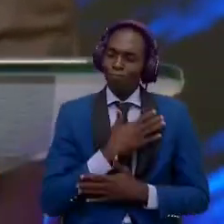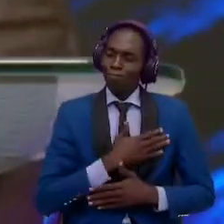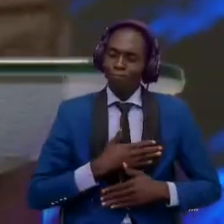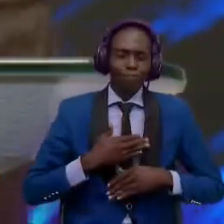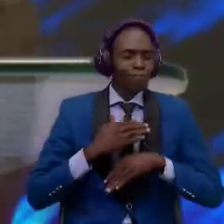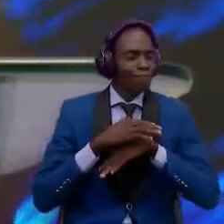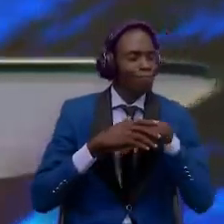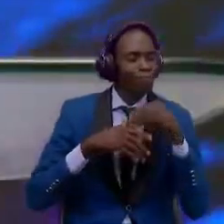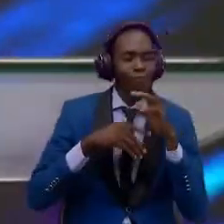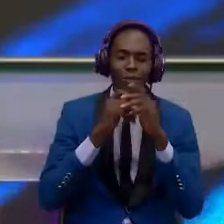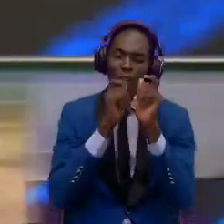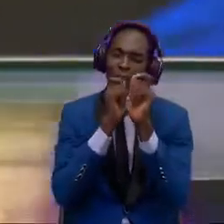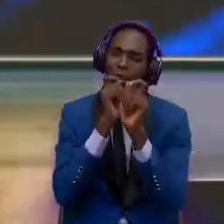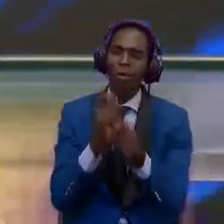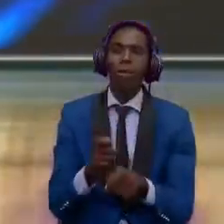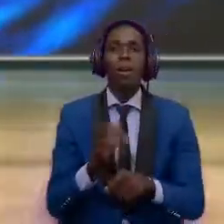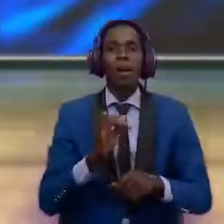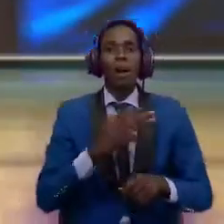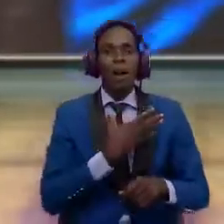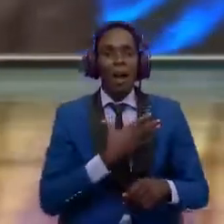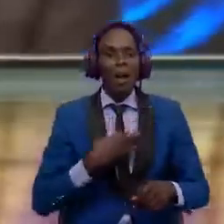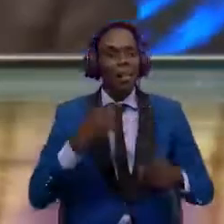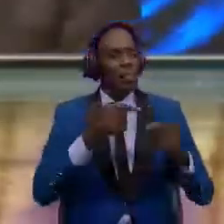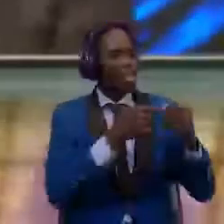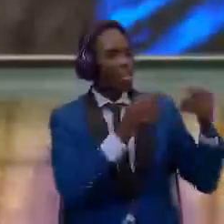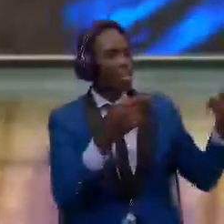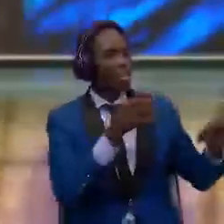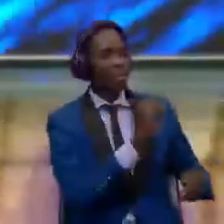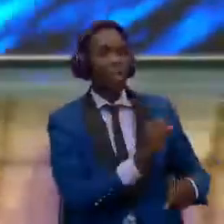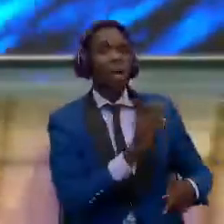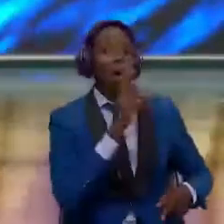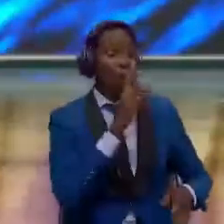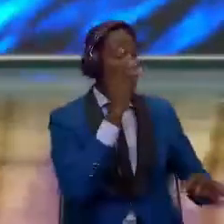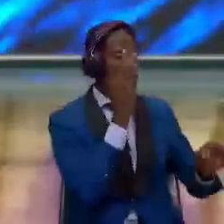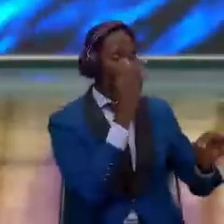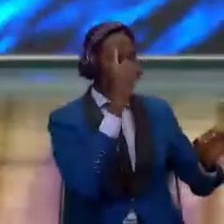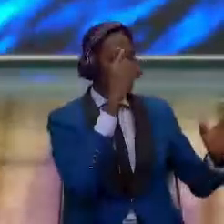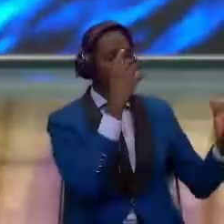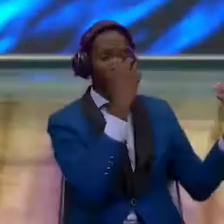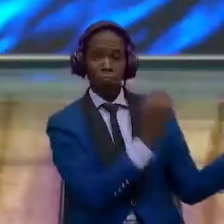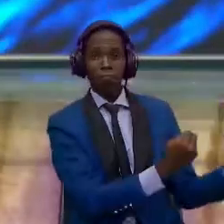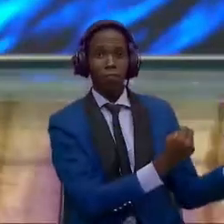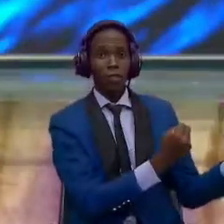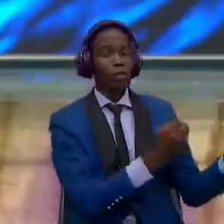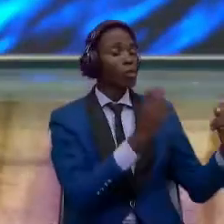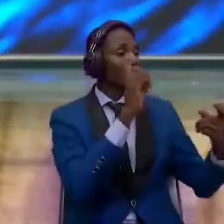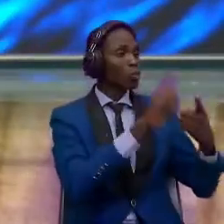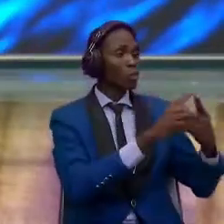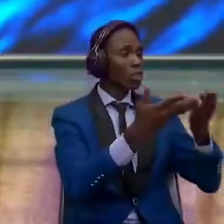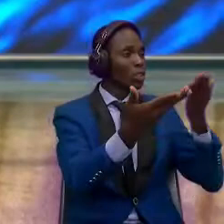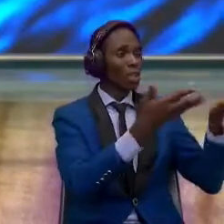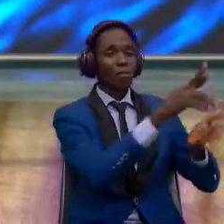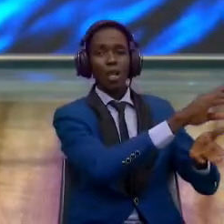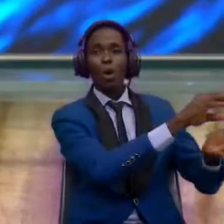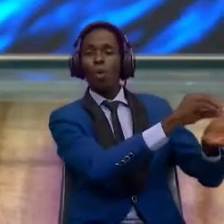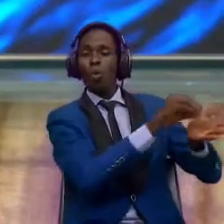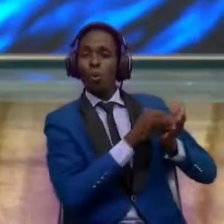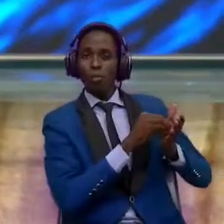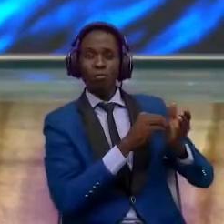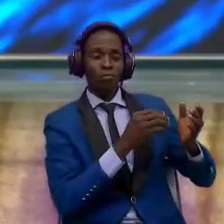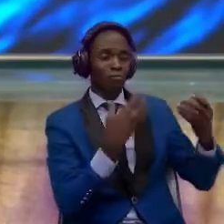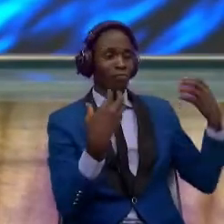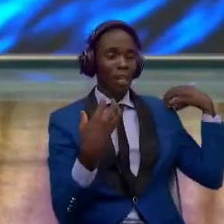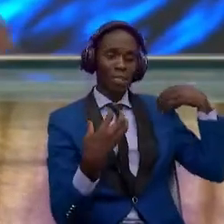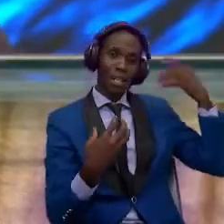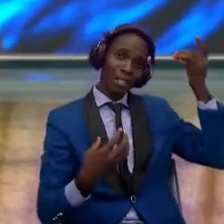happiness and reward. And if the adversaries are faithful in serving the devil, if the adversaries